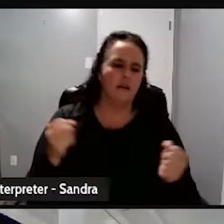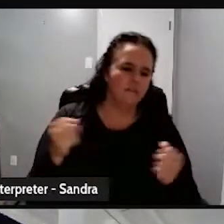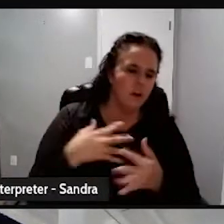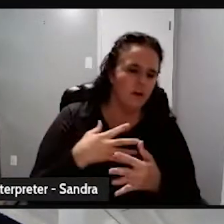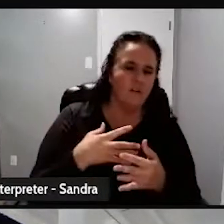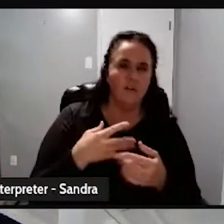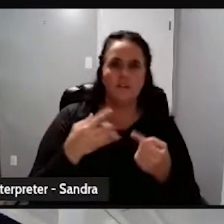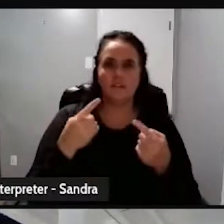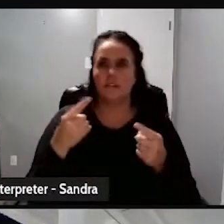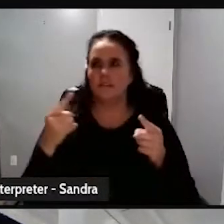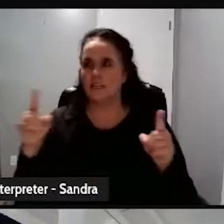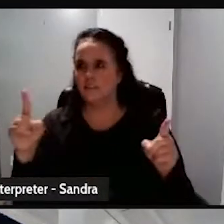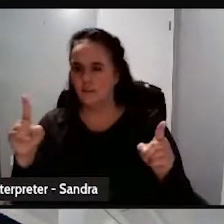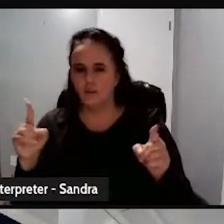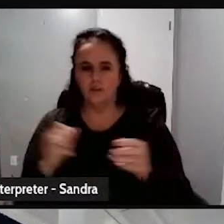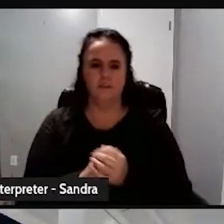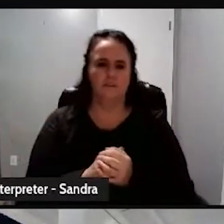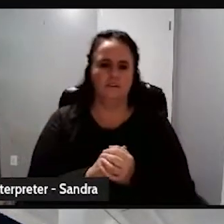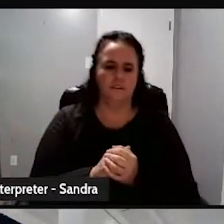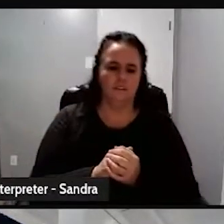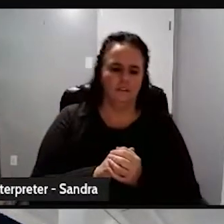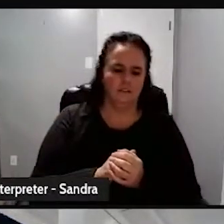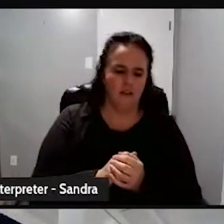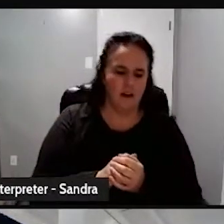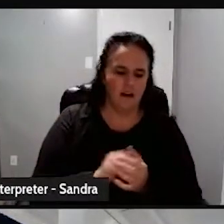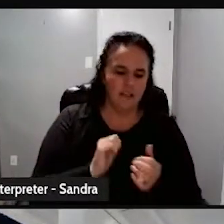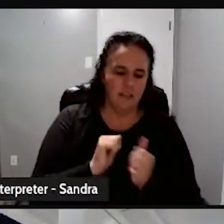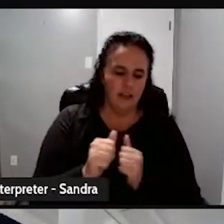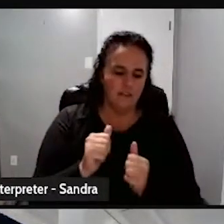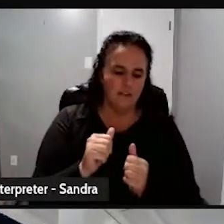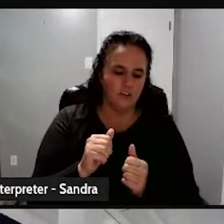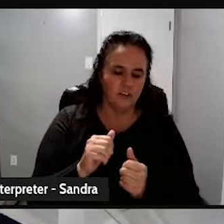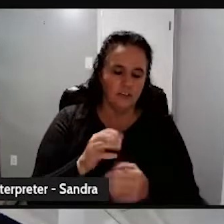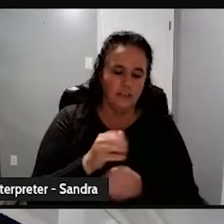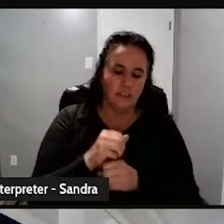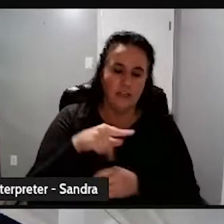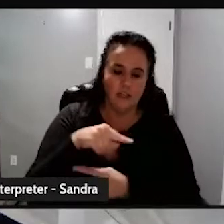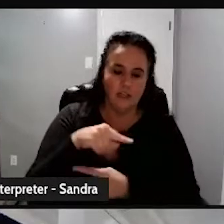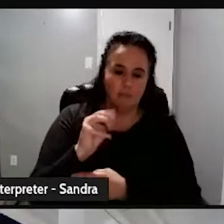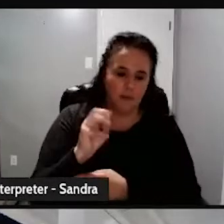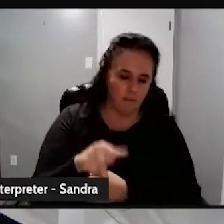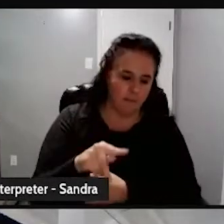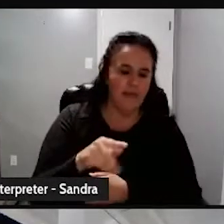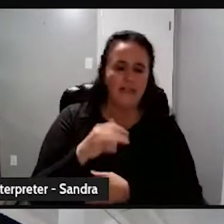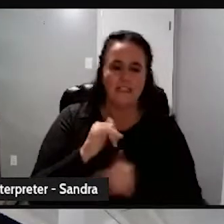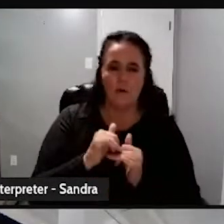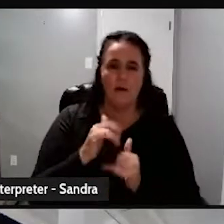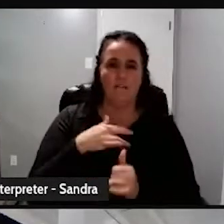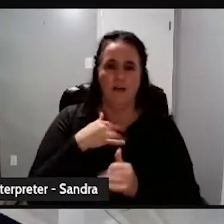how to pump, that's how I felt with my glass brain.